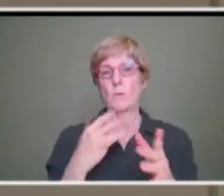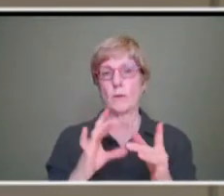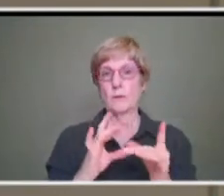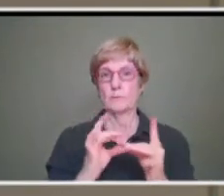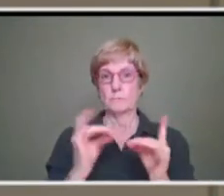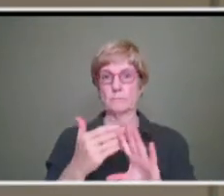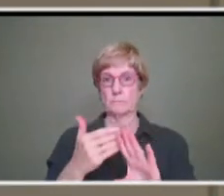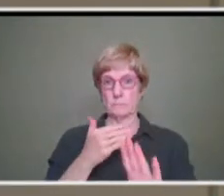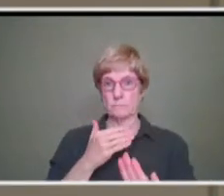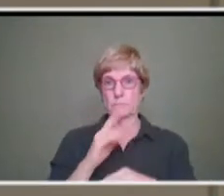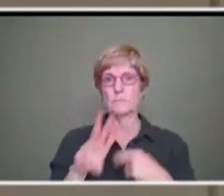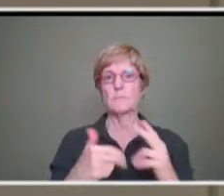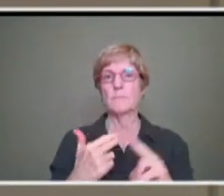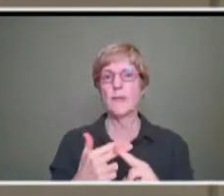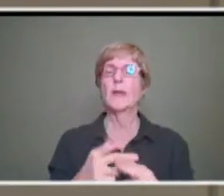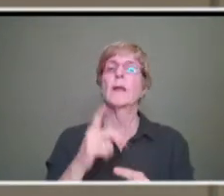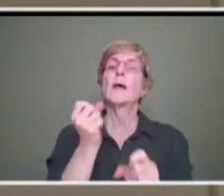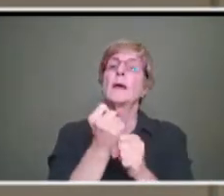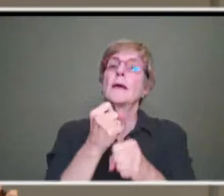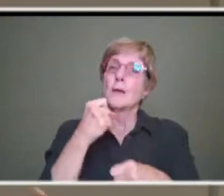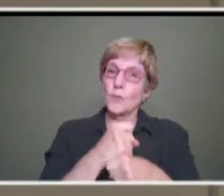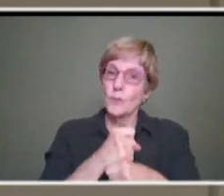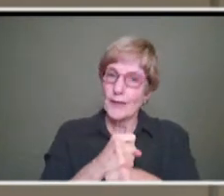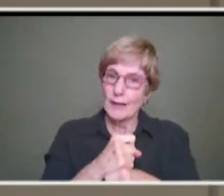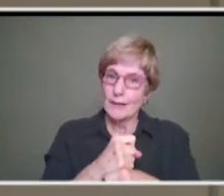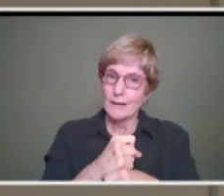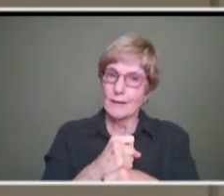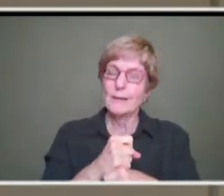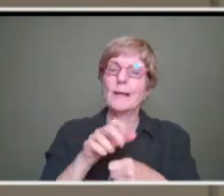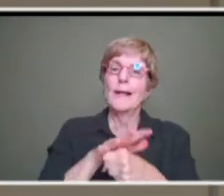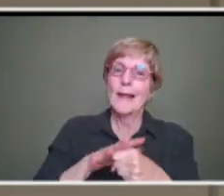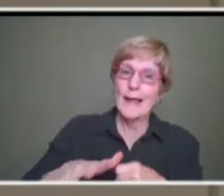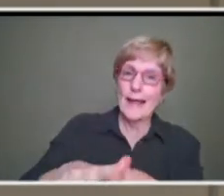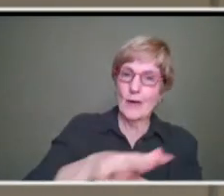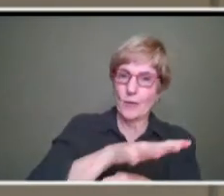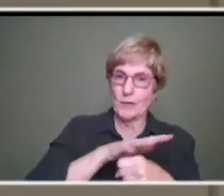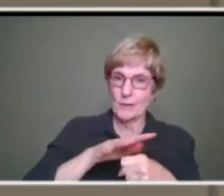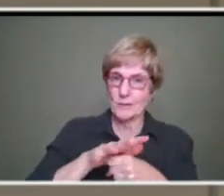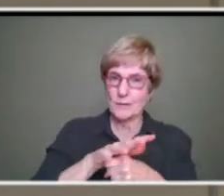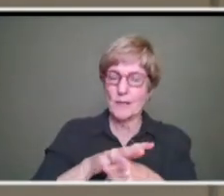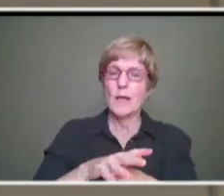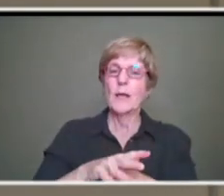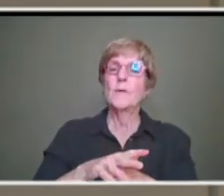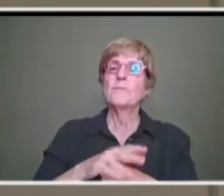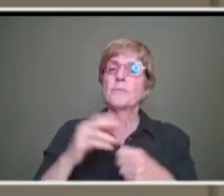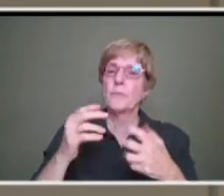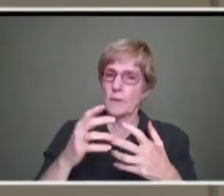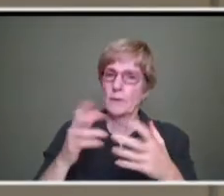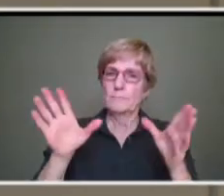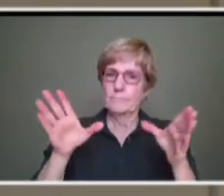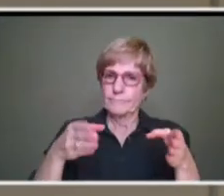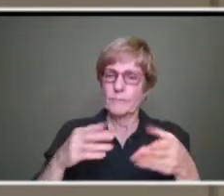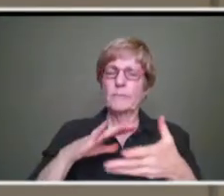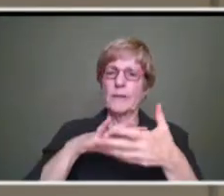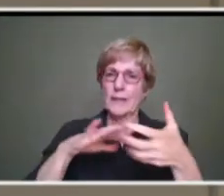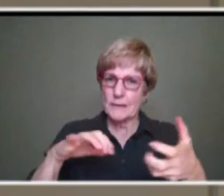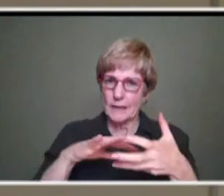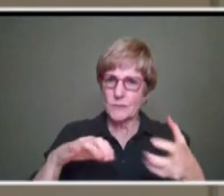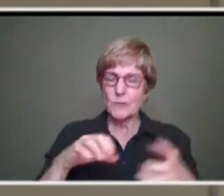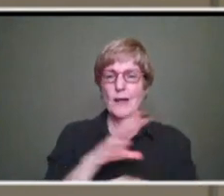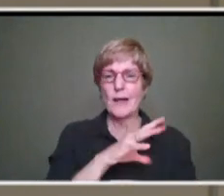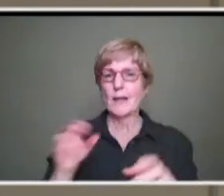regarding actually creating areas where we're looking for industrial and office